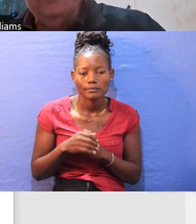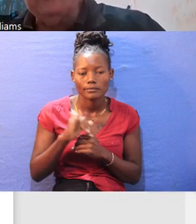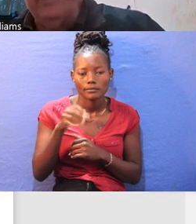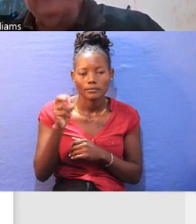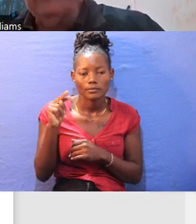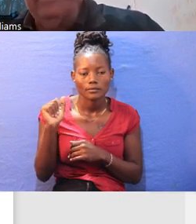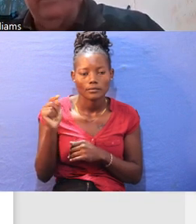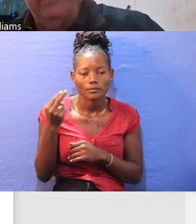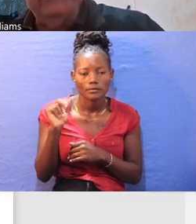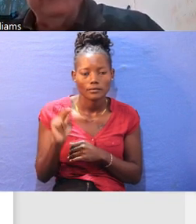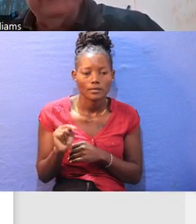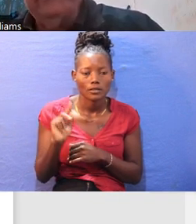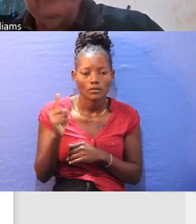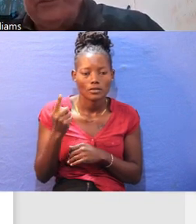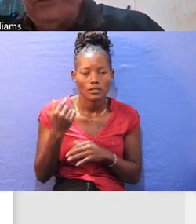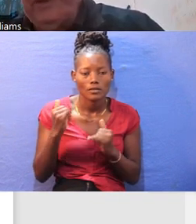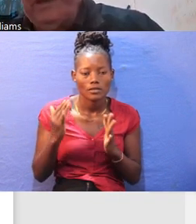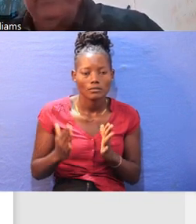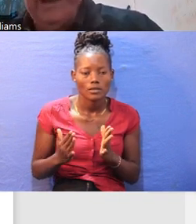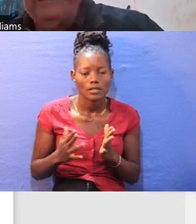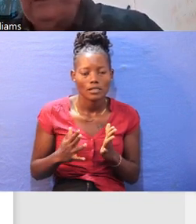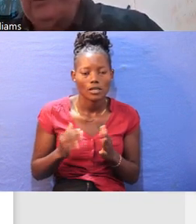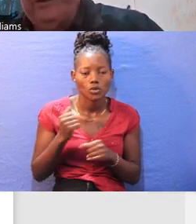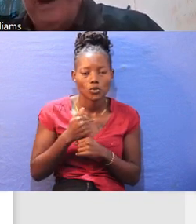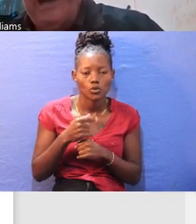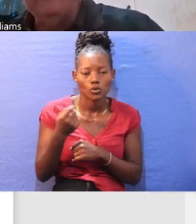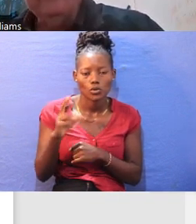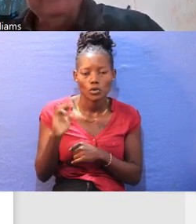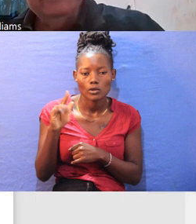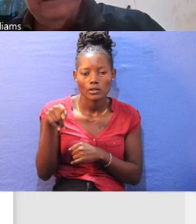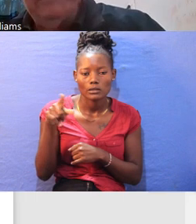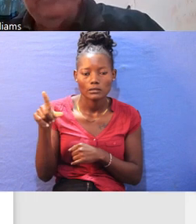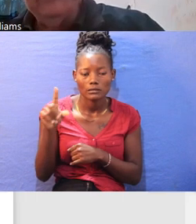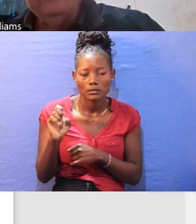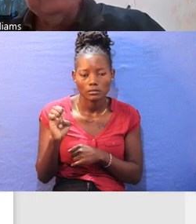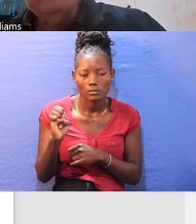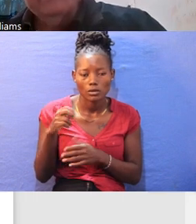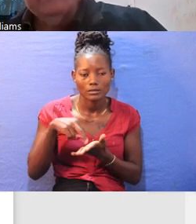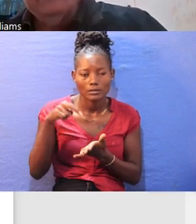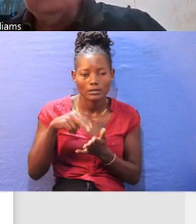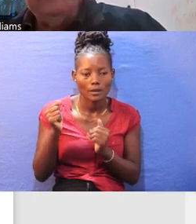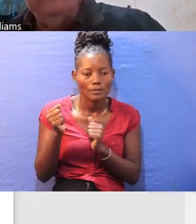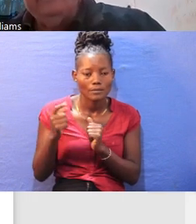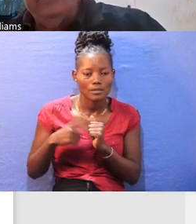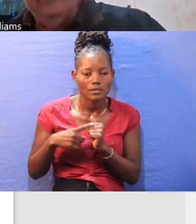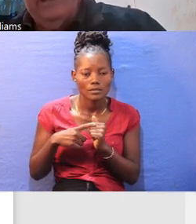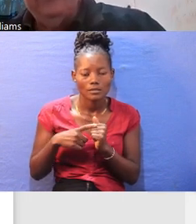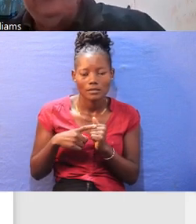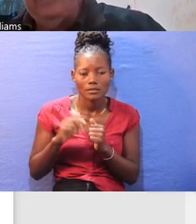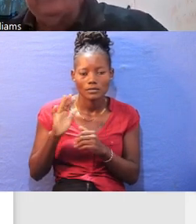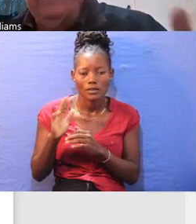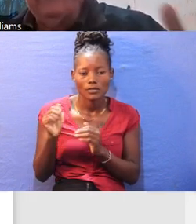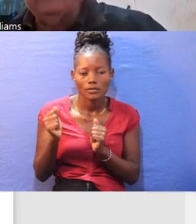to ever triple jump 60 feet or 1835 in meters. He showed me a video,